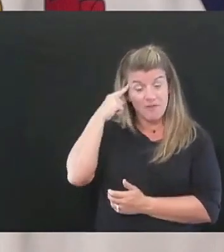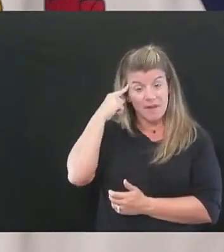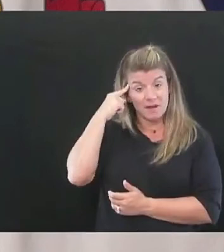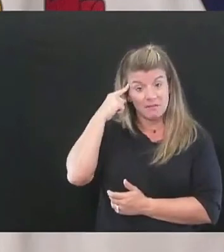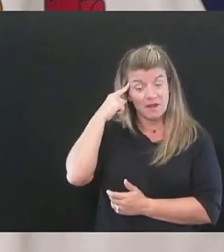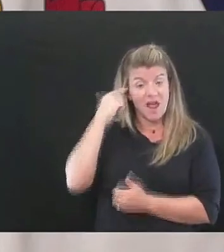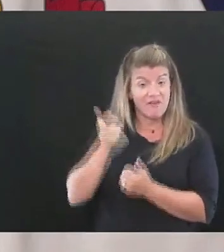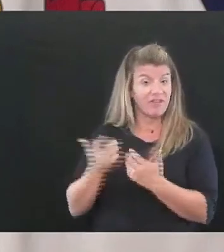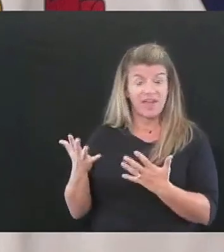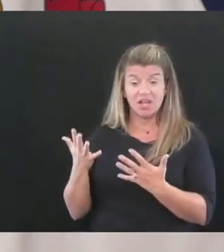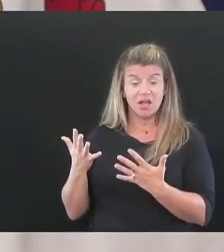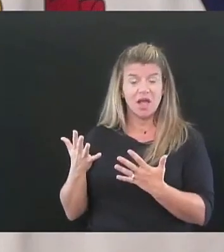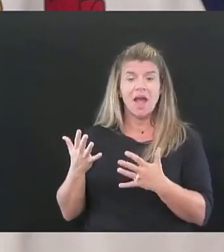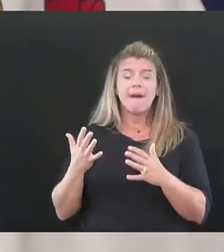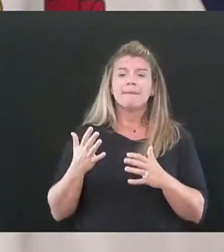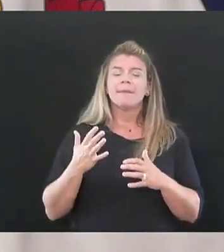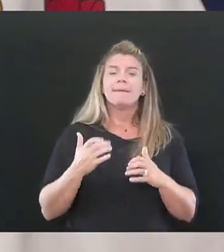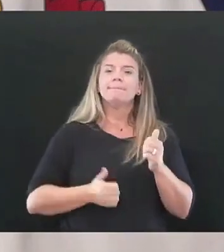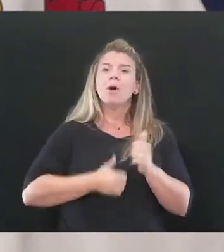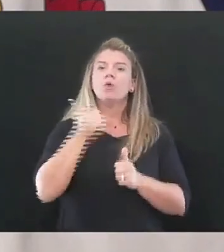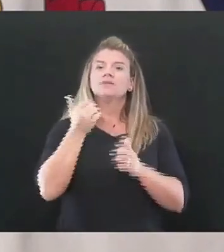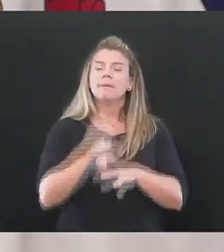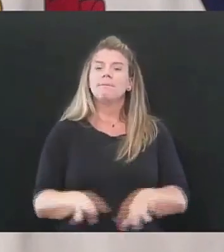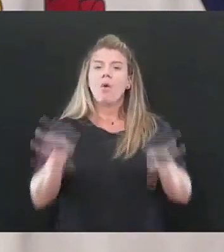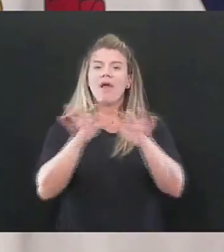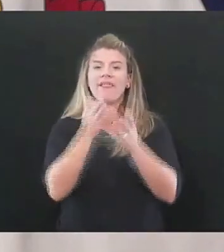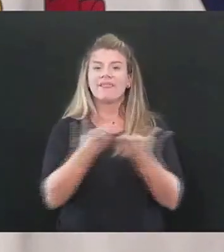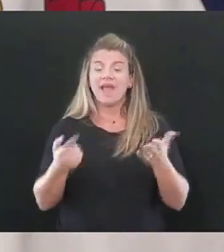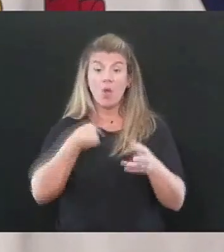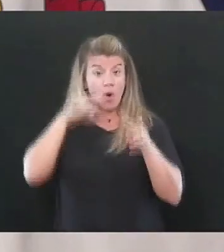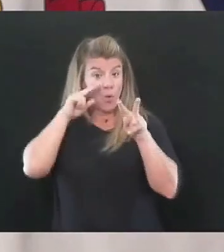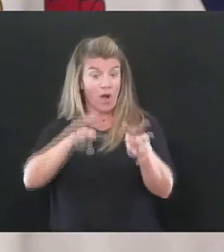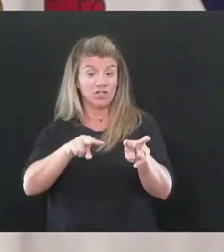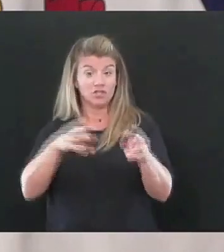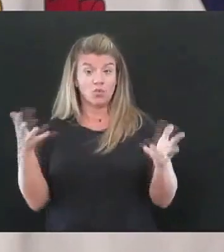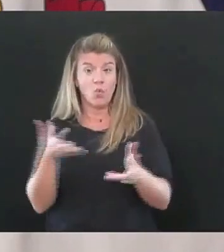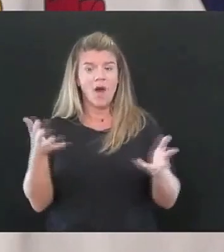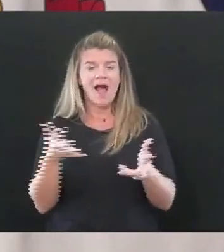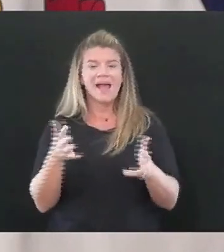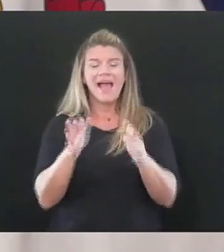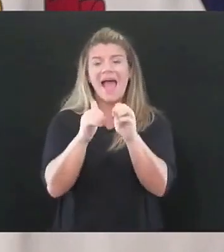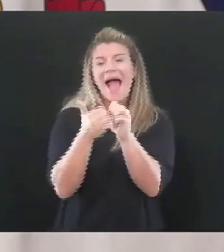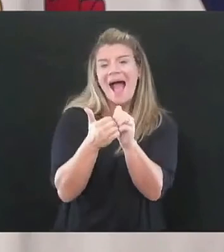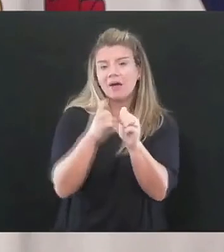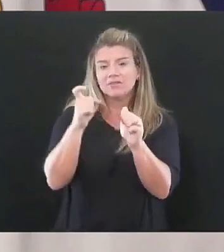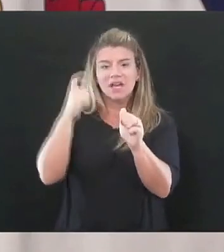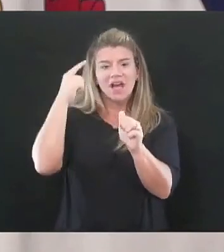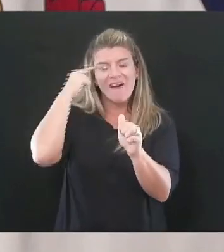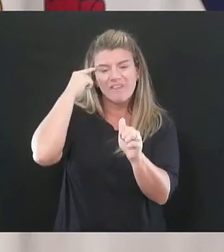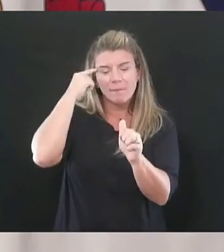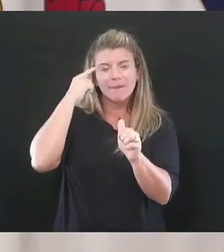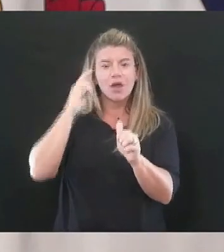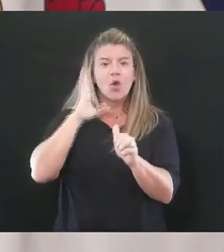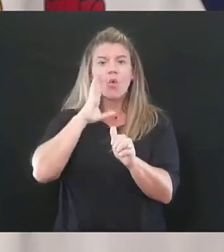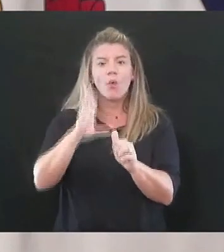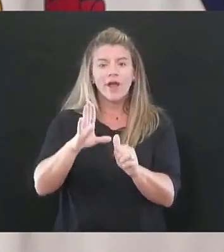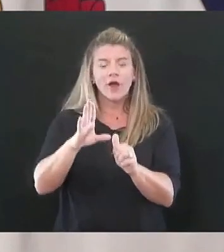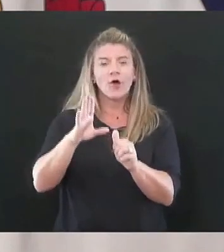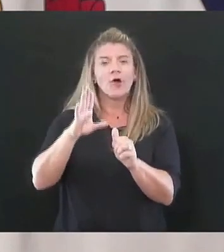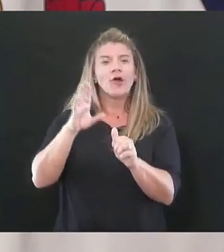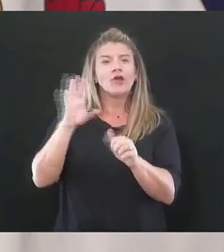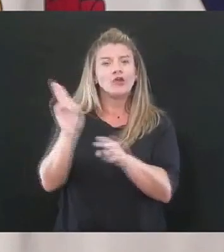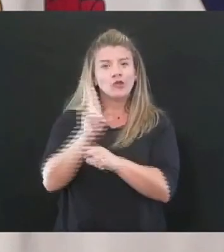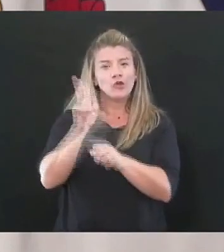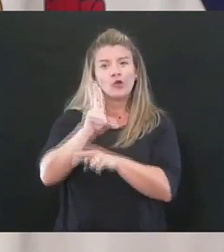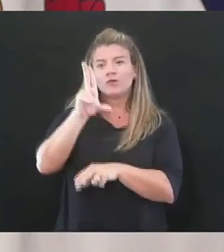and everything. The biggest things that we're looking for is just this, is how's the government going to treat the unemployment dollars?